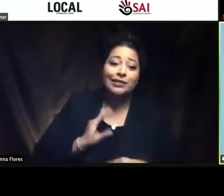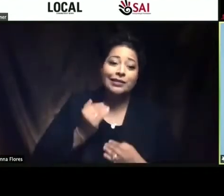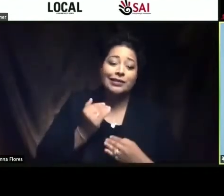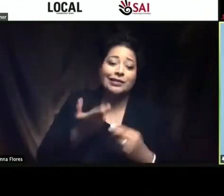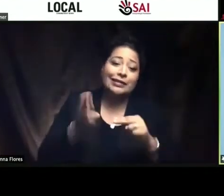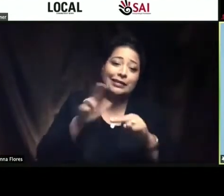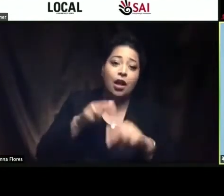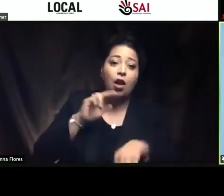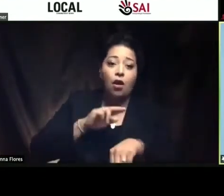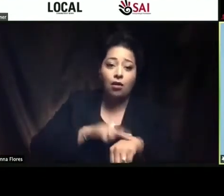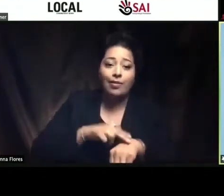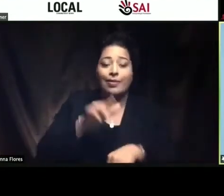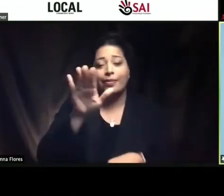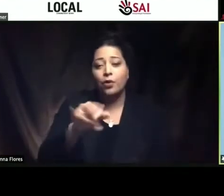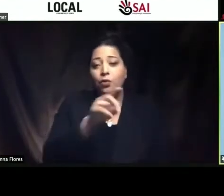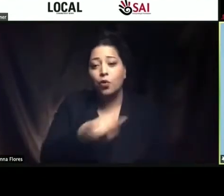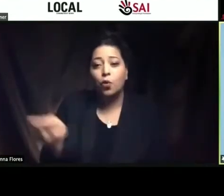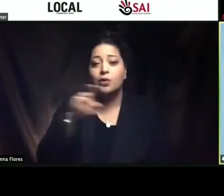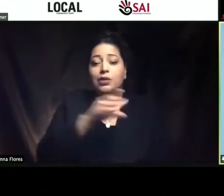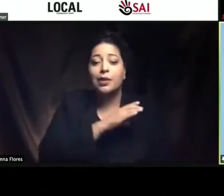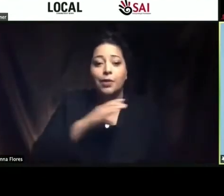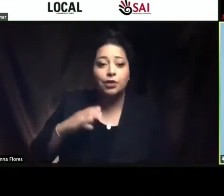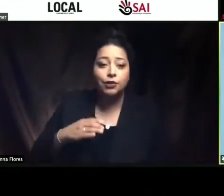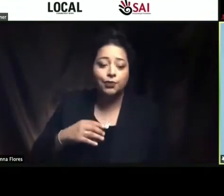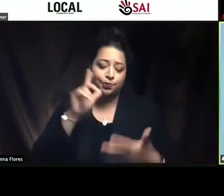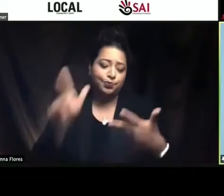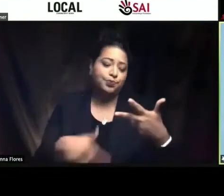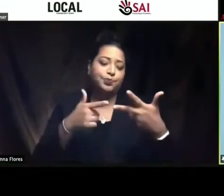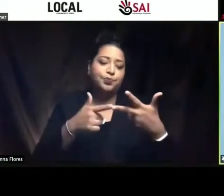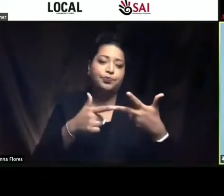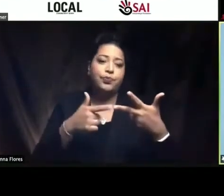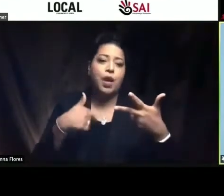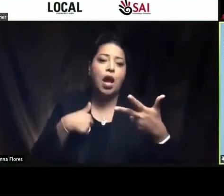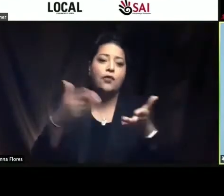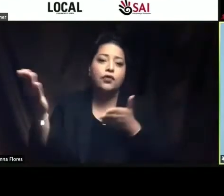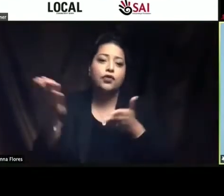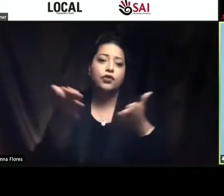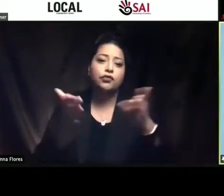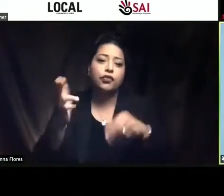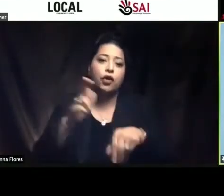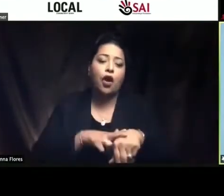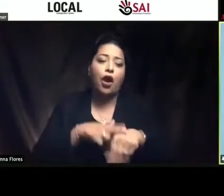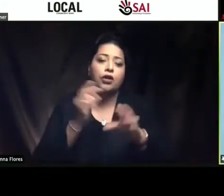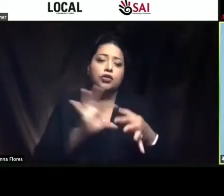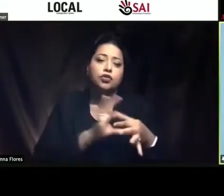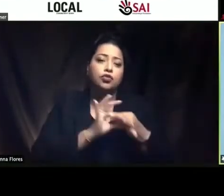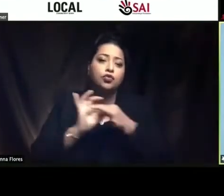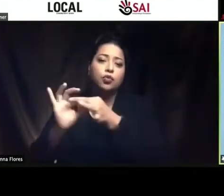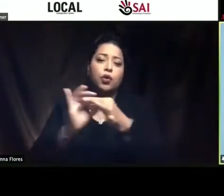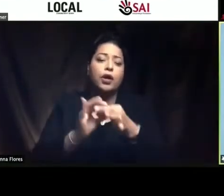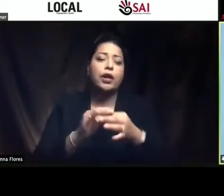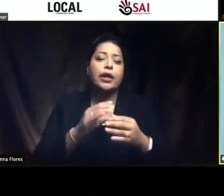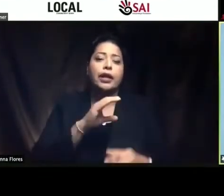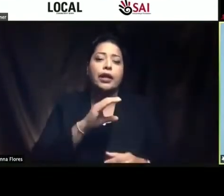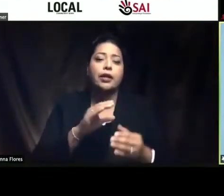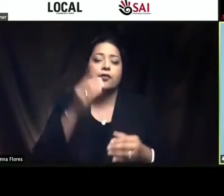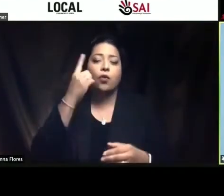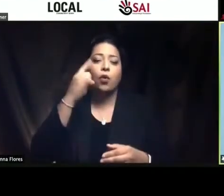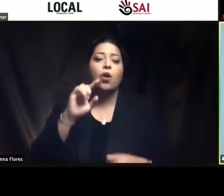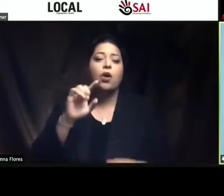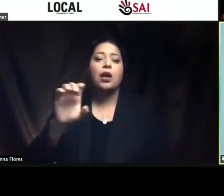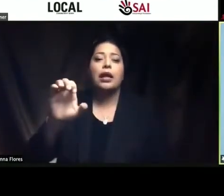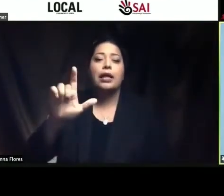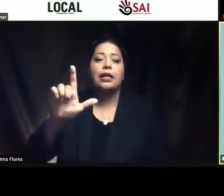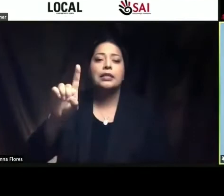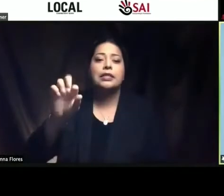commissions. Number three, I have served on the Joint Commission for Elderly Affairs.